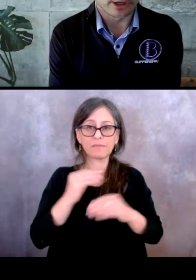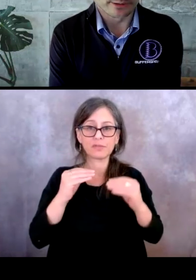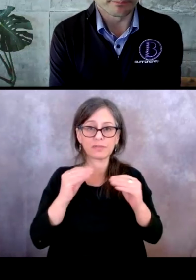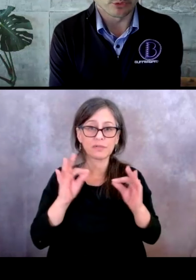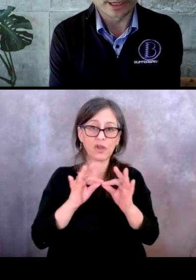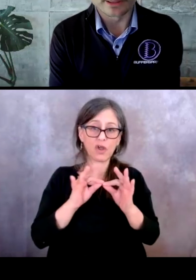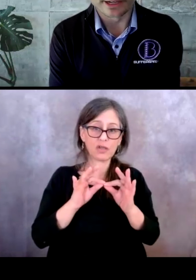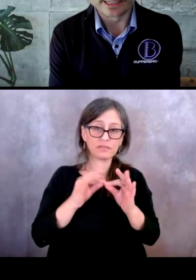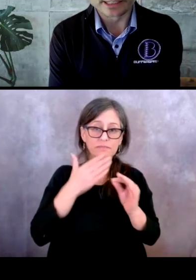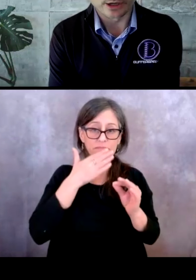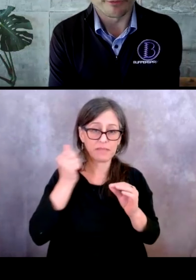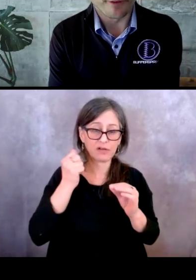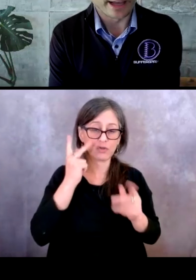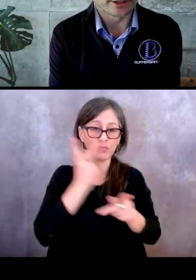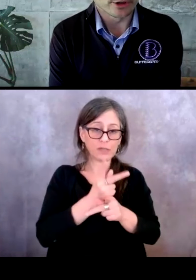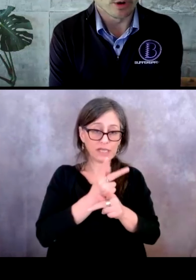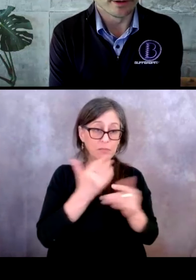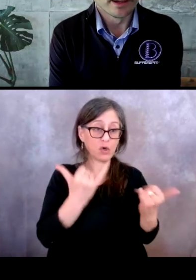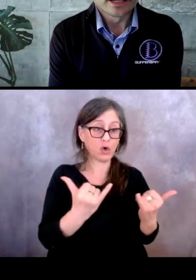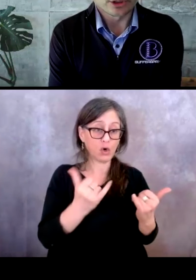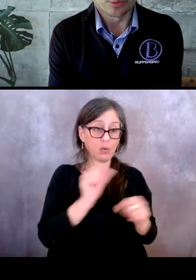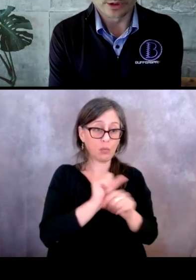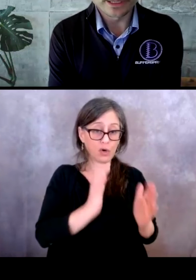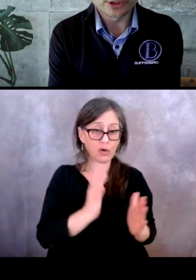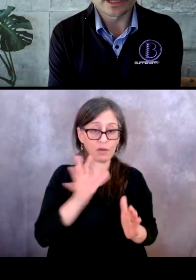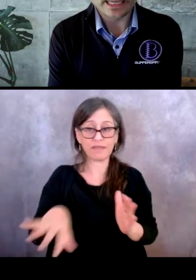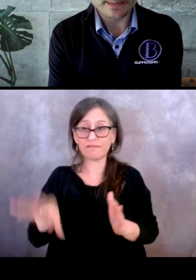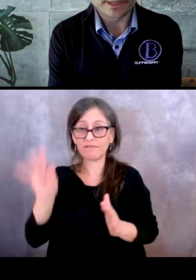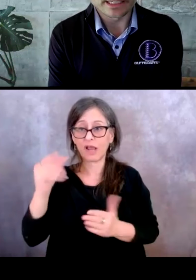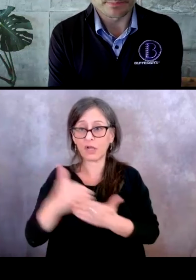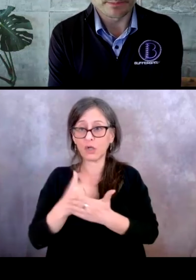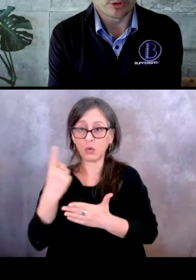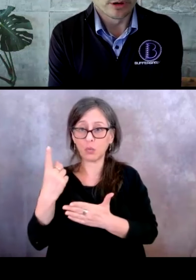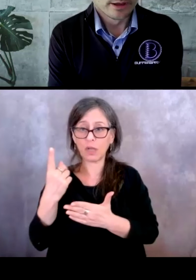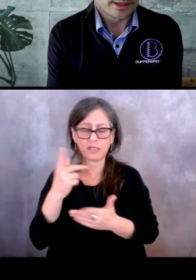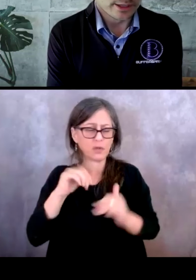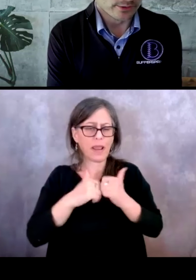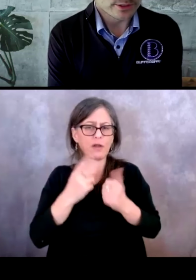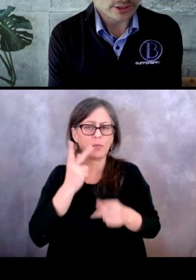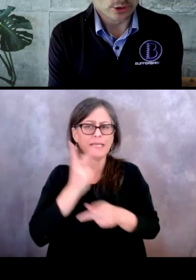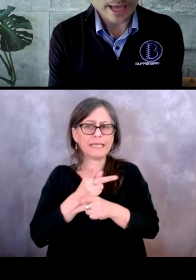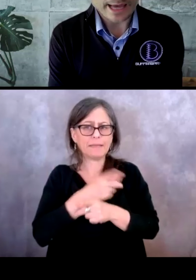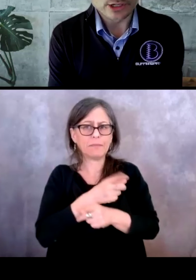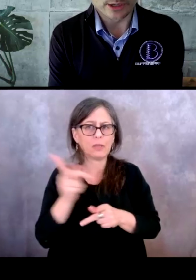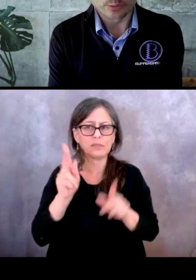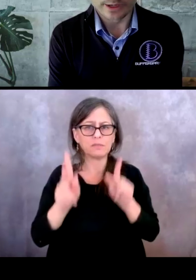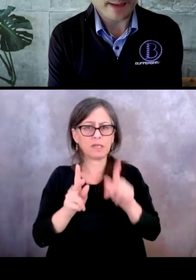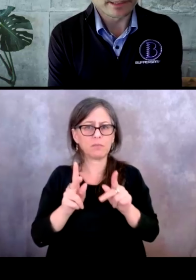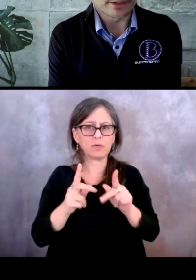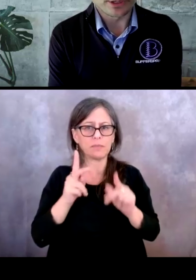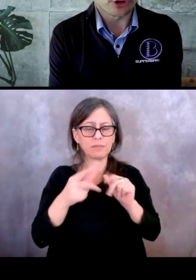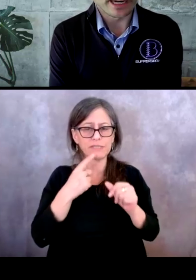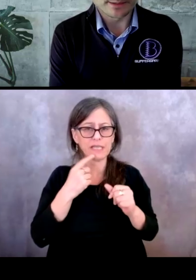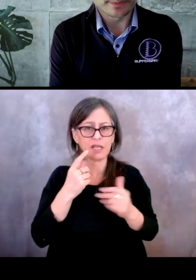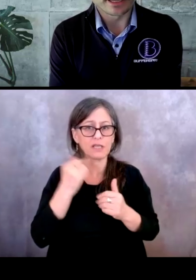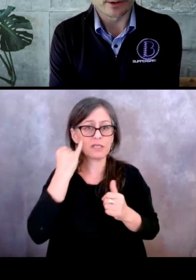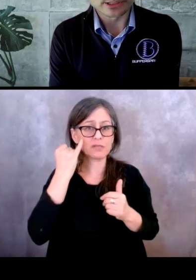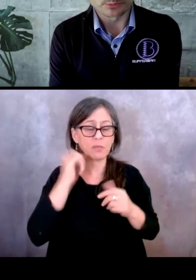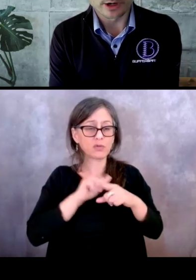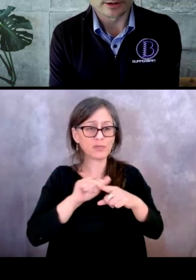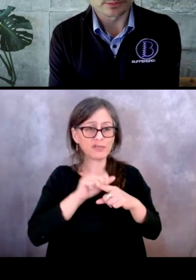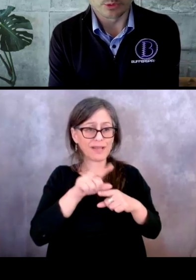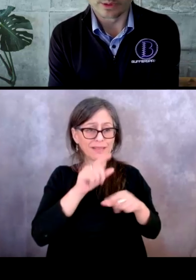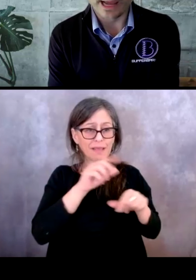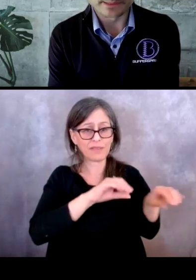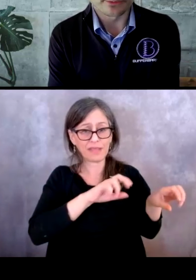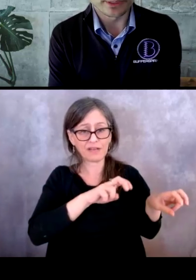to keep a current employee than it is to go find a new one. So what do we do to keep these people? There's the old adage, like, what happens if we train them and they go